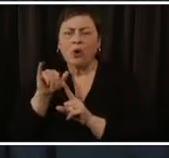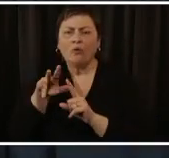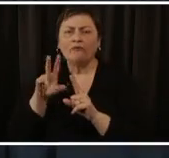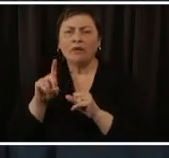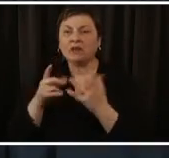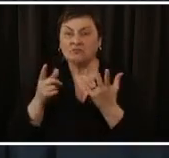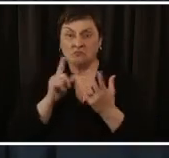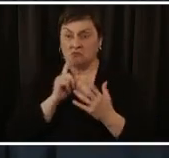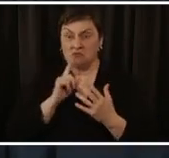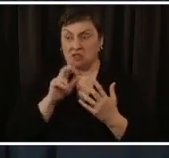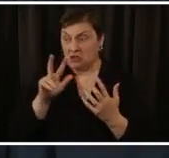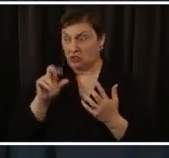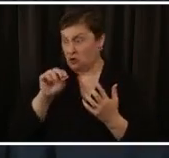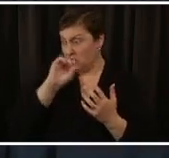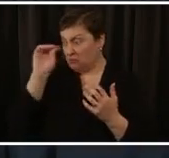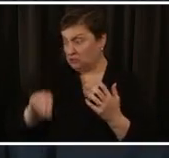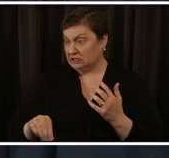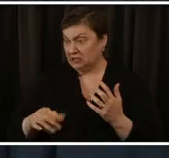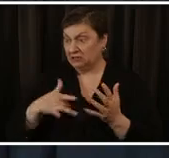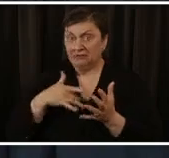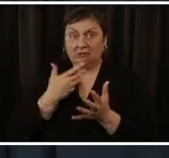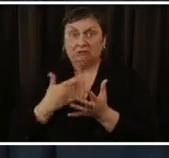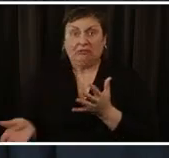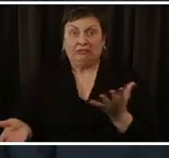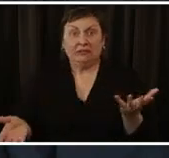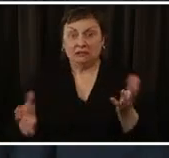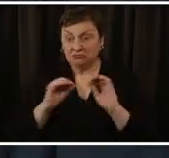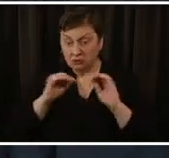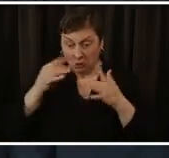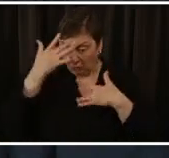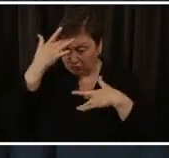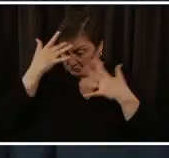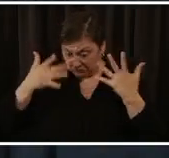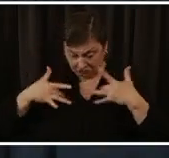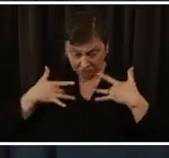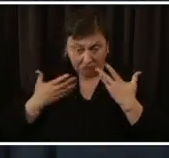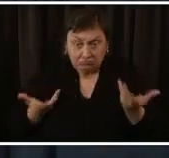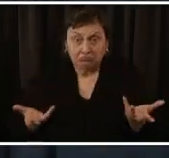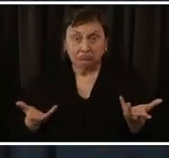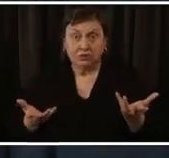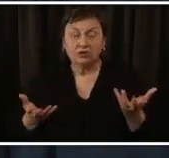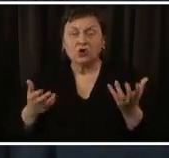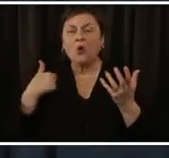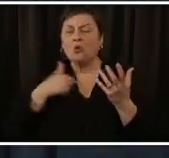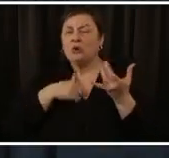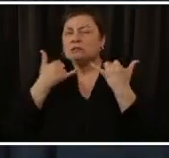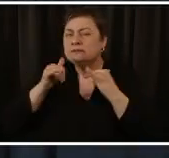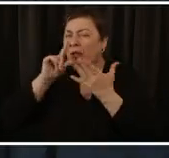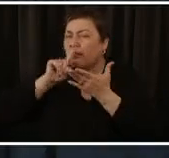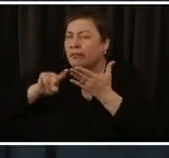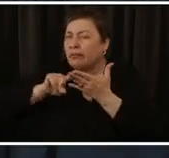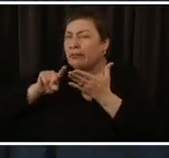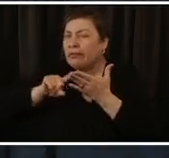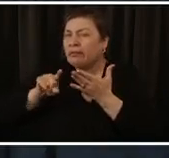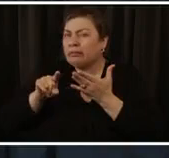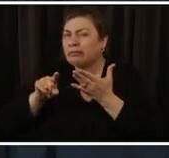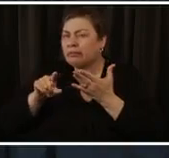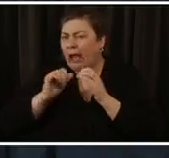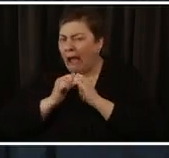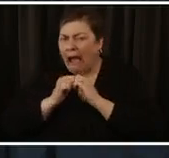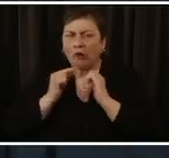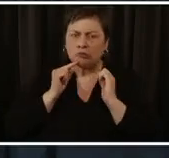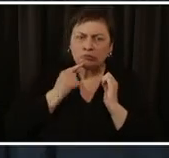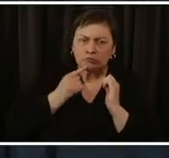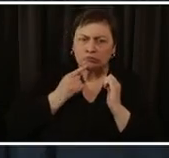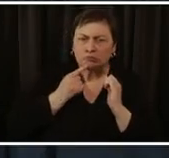done to really try and understand the full spectrum of illness associated with those breakthrough cases. Another factor to think about, too,